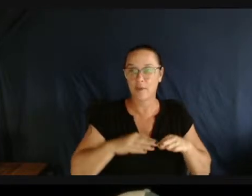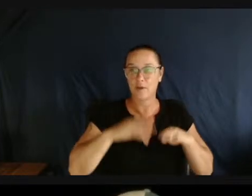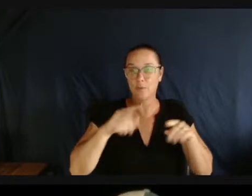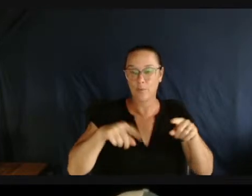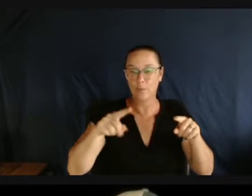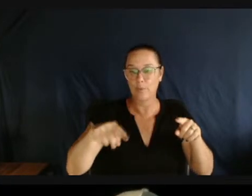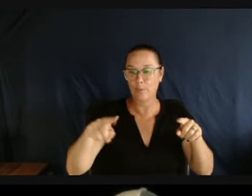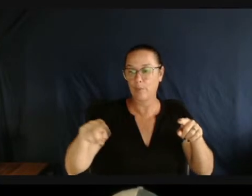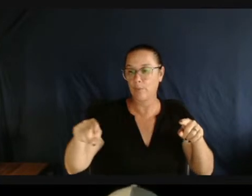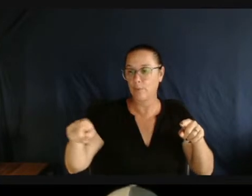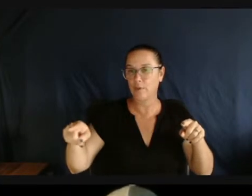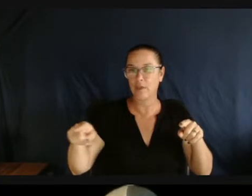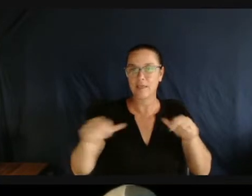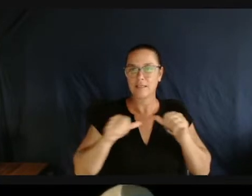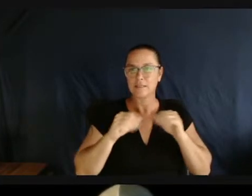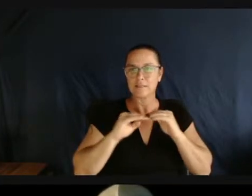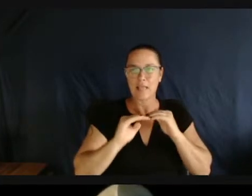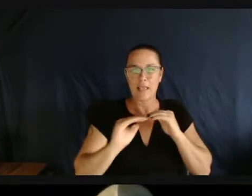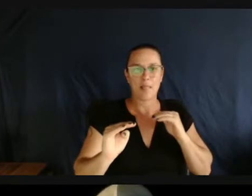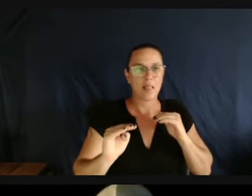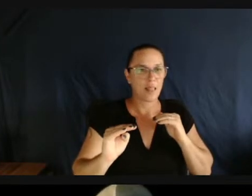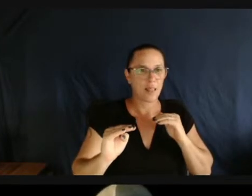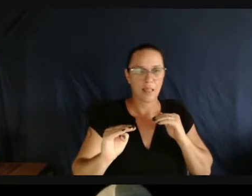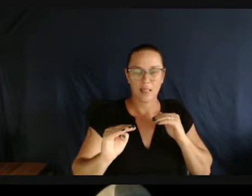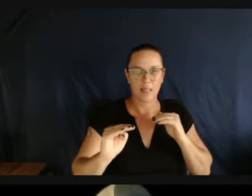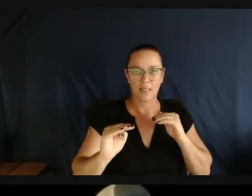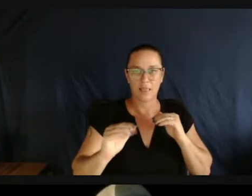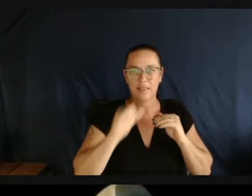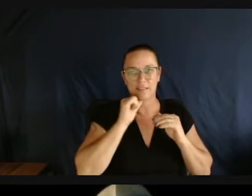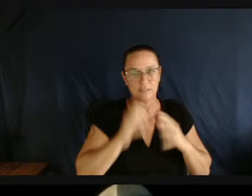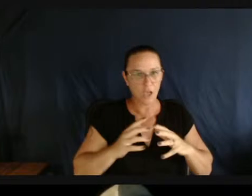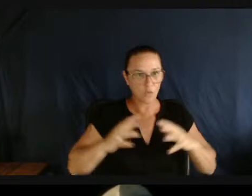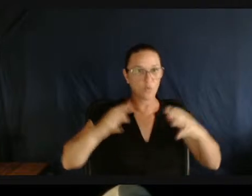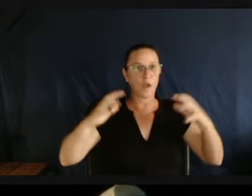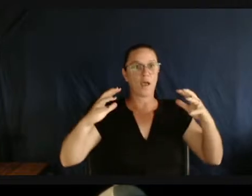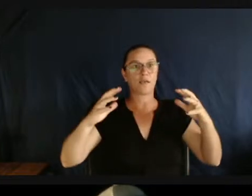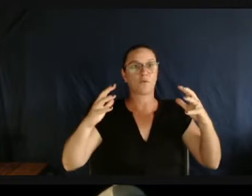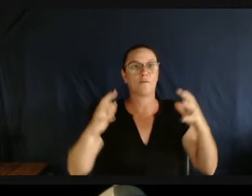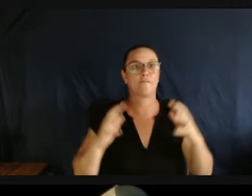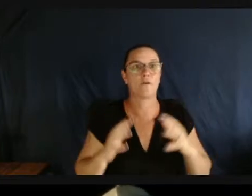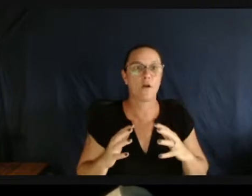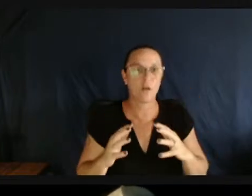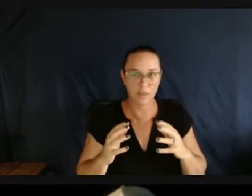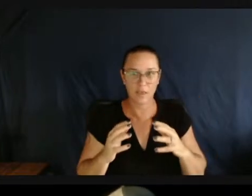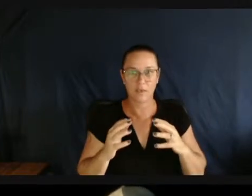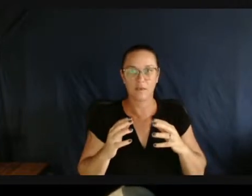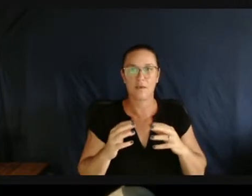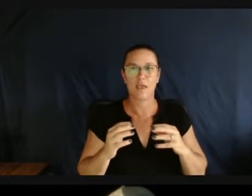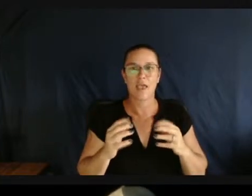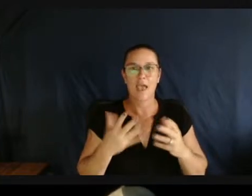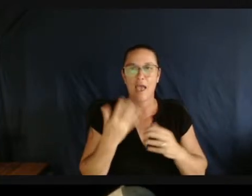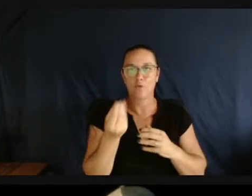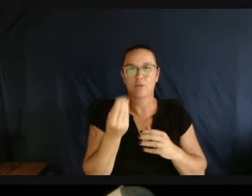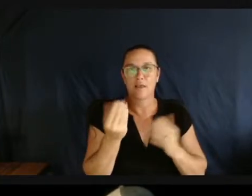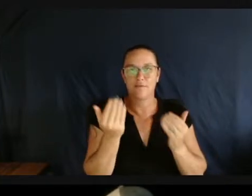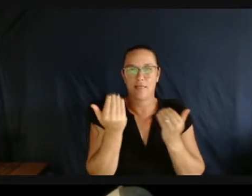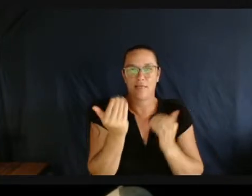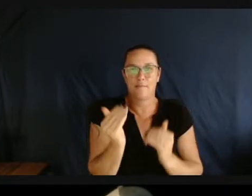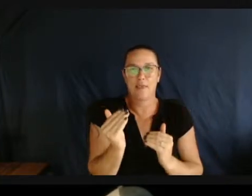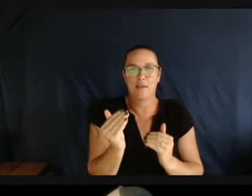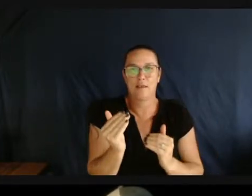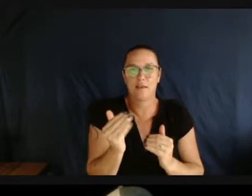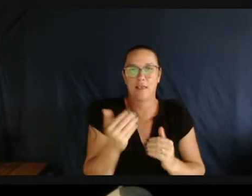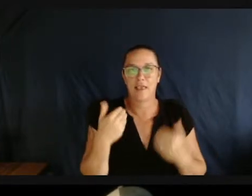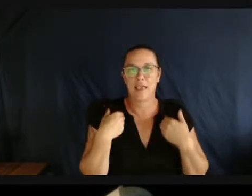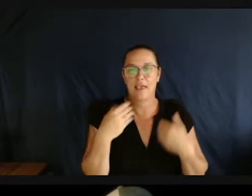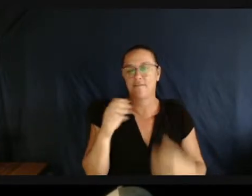stable level, right? We haven't been in a net rising or falling. It's hard to just draw a straight line, but you know, you can draw, let's call it an